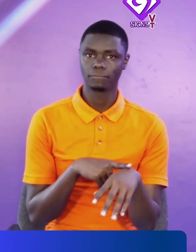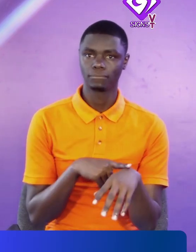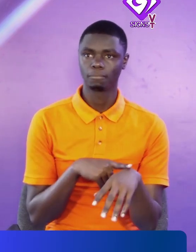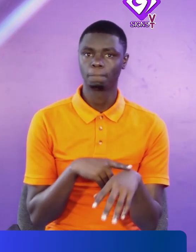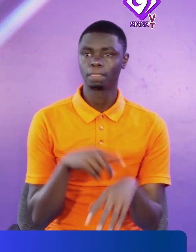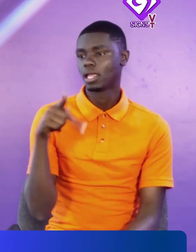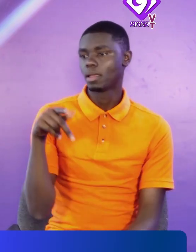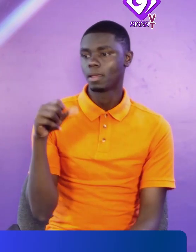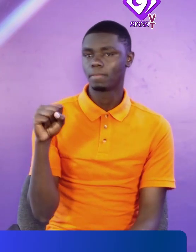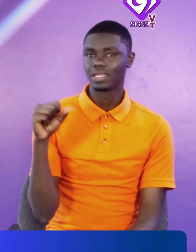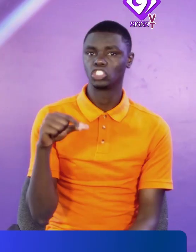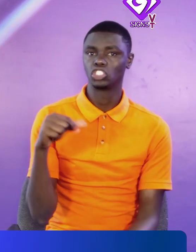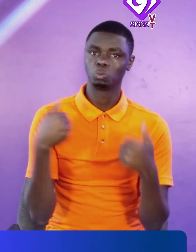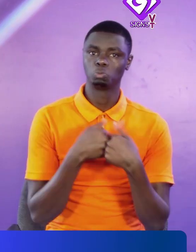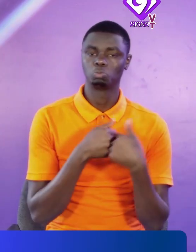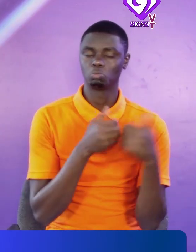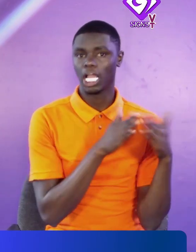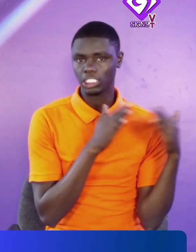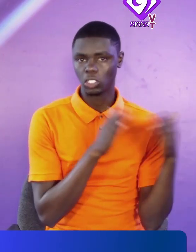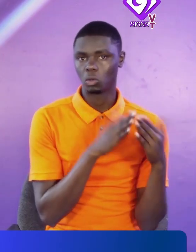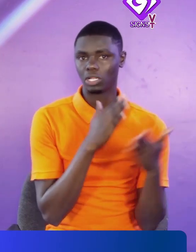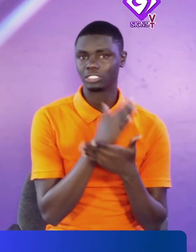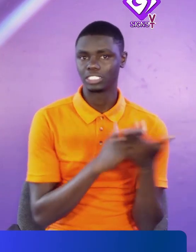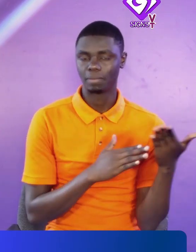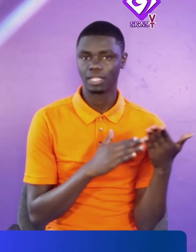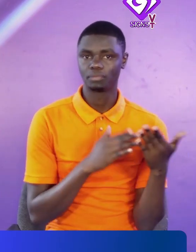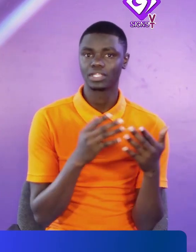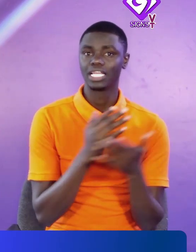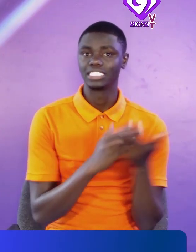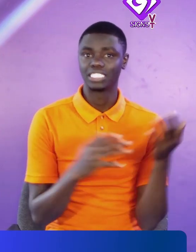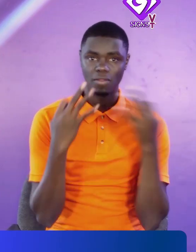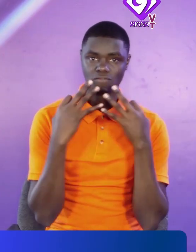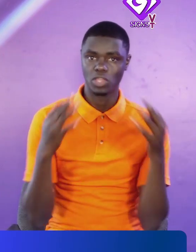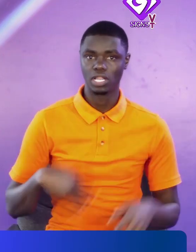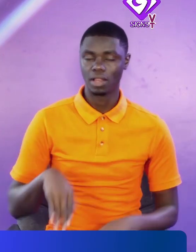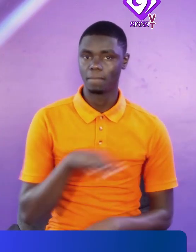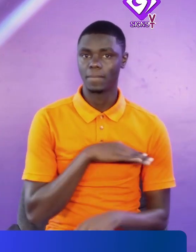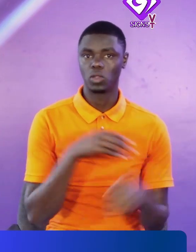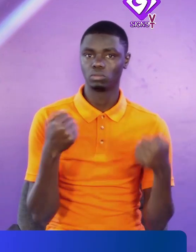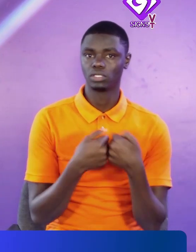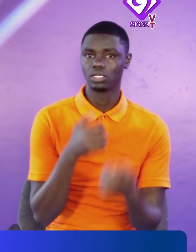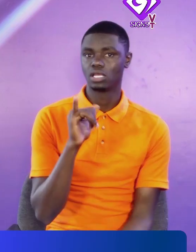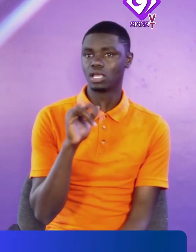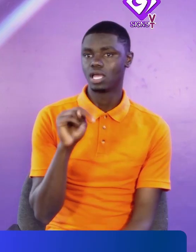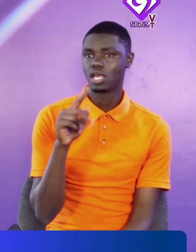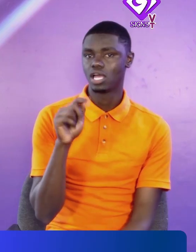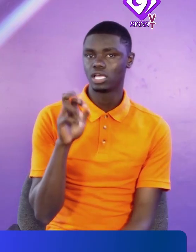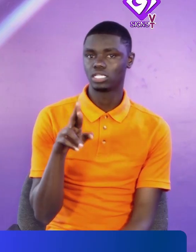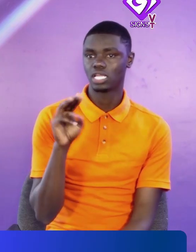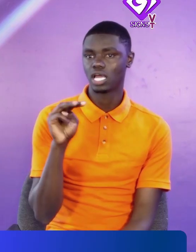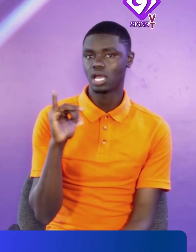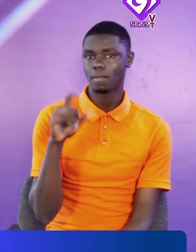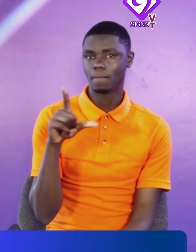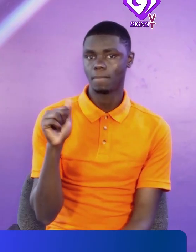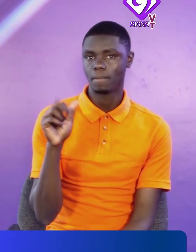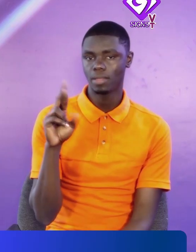alicheza na Arsenal semifinal na Barcelona na Inter semifinal, tulitarajia Barcelona angecheza na